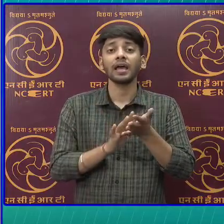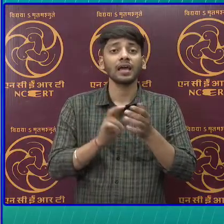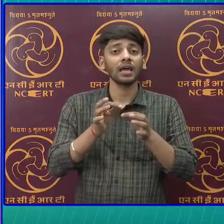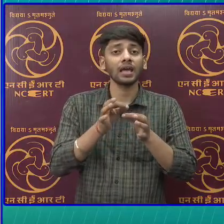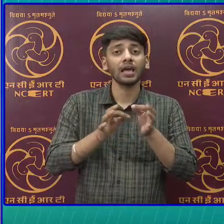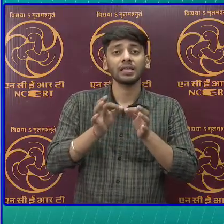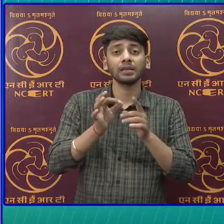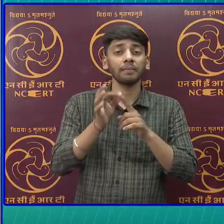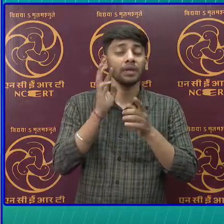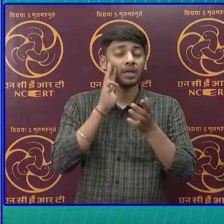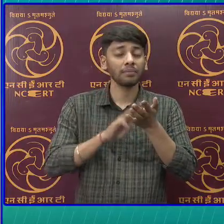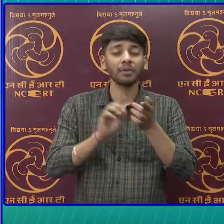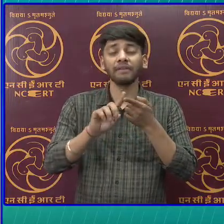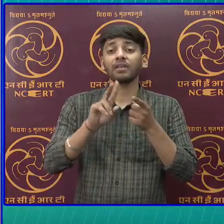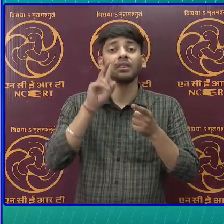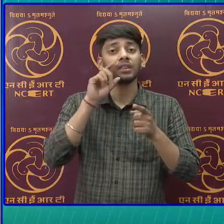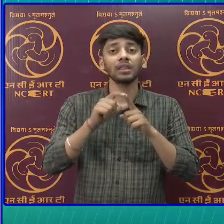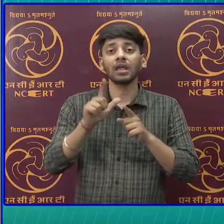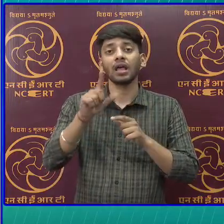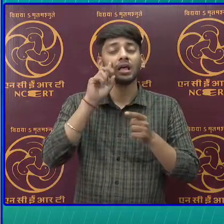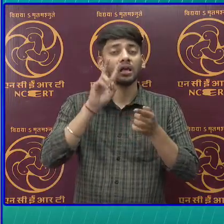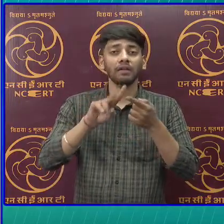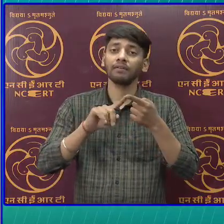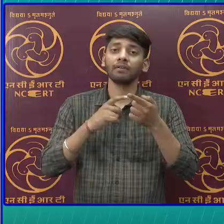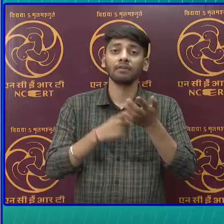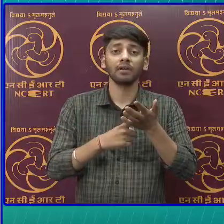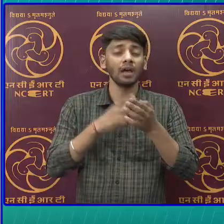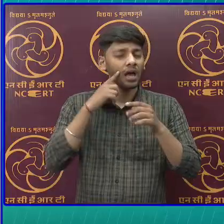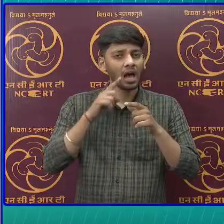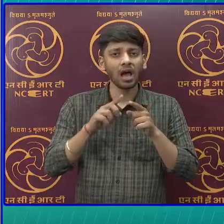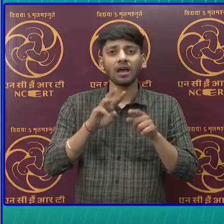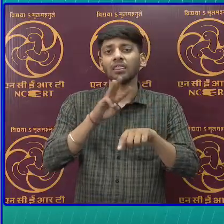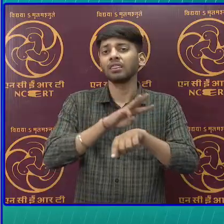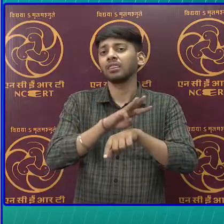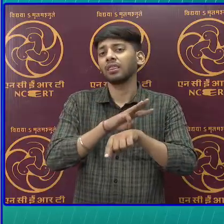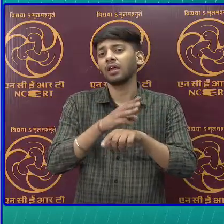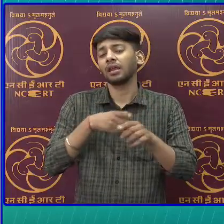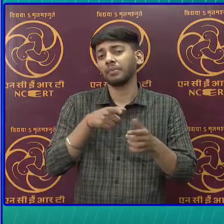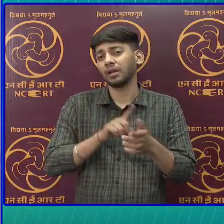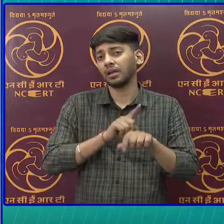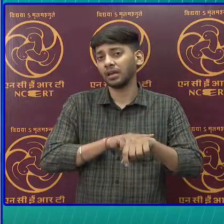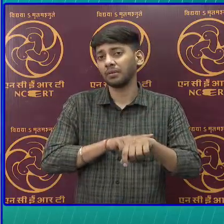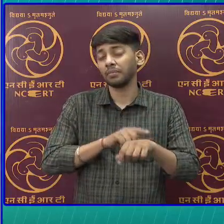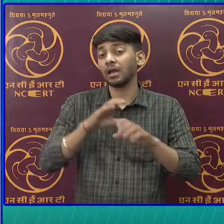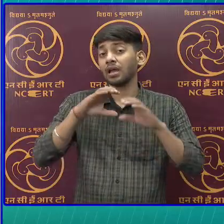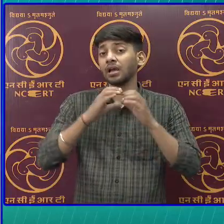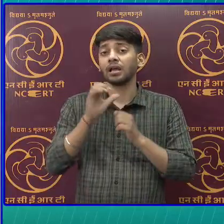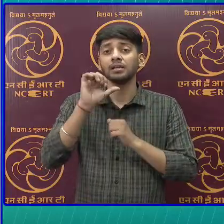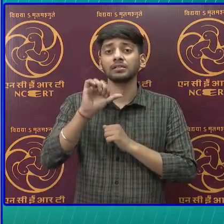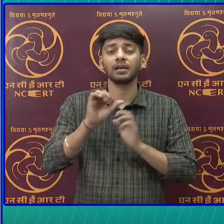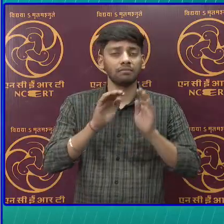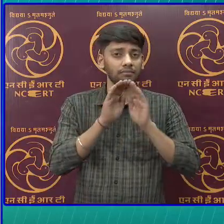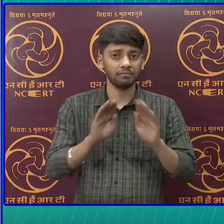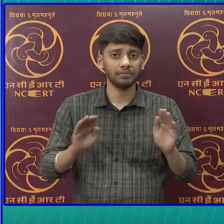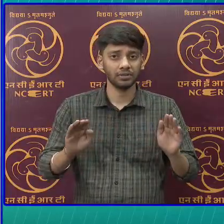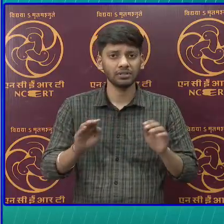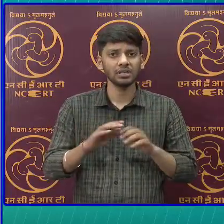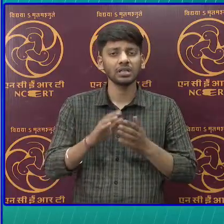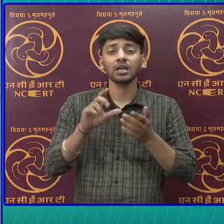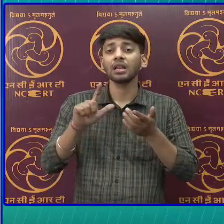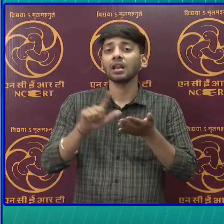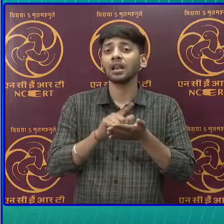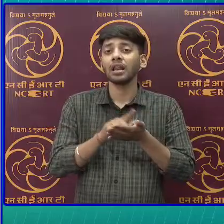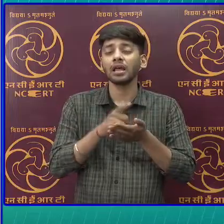eVidya Class 9. Well, this session of ours is meant for class 9 students and the subject